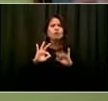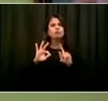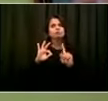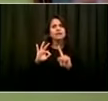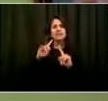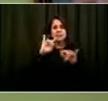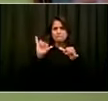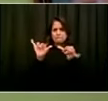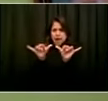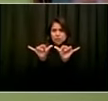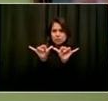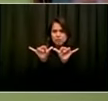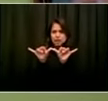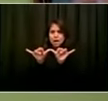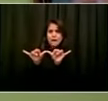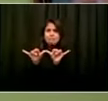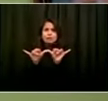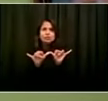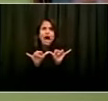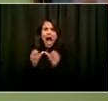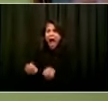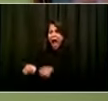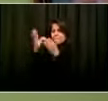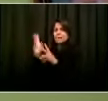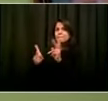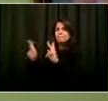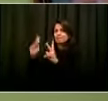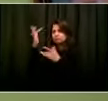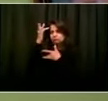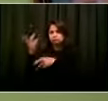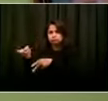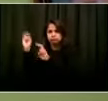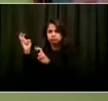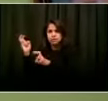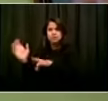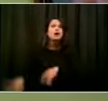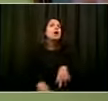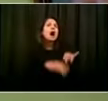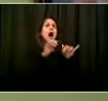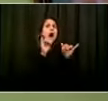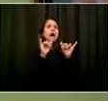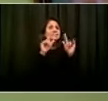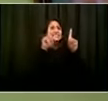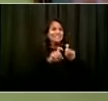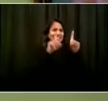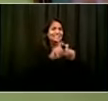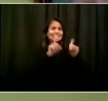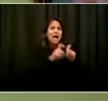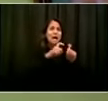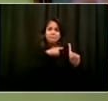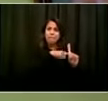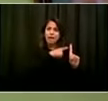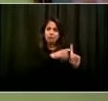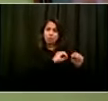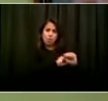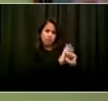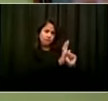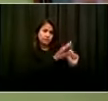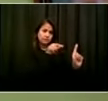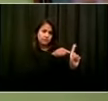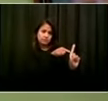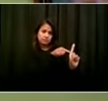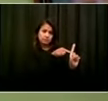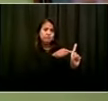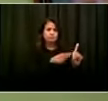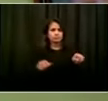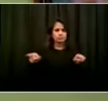any community. And the second, of course, is the test positivity rate. The reason that we prefer the test positivity rate is that